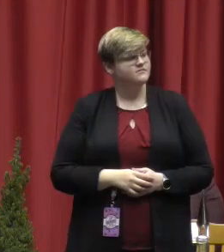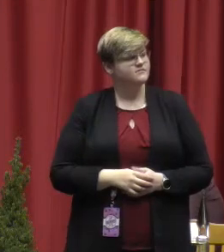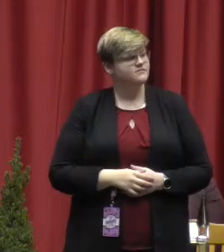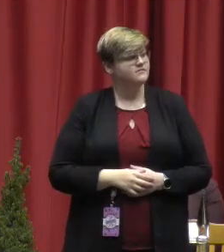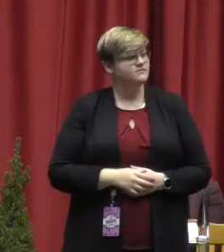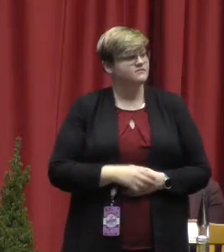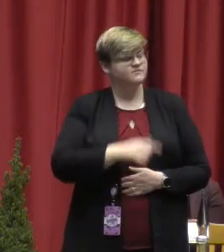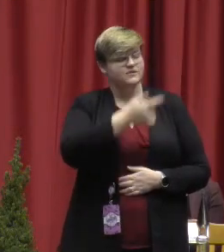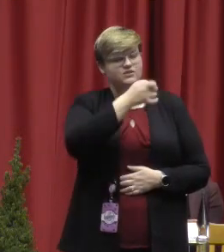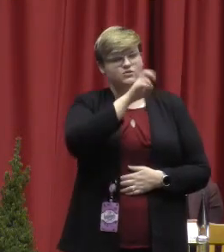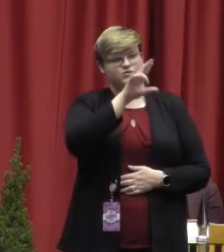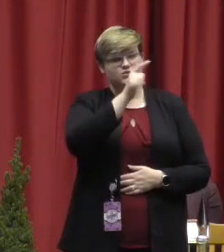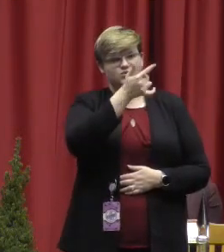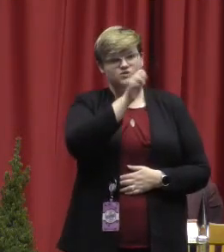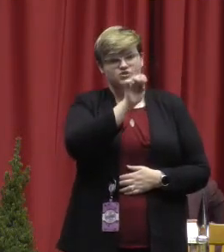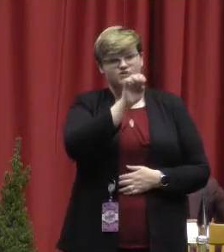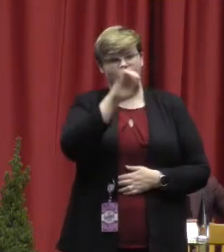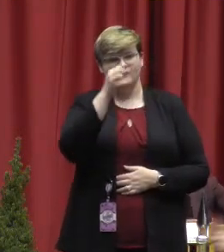George Palomino,